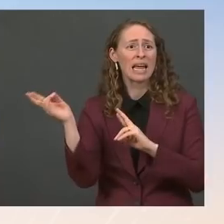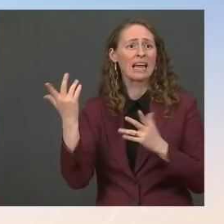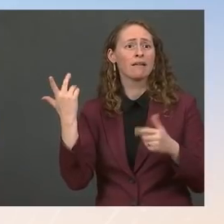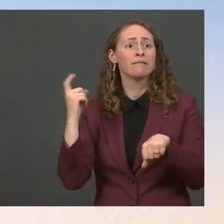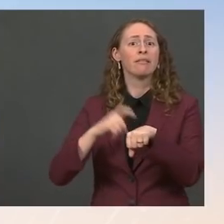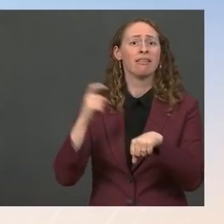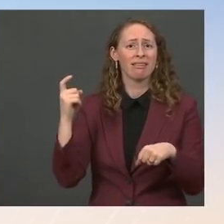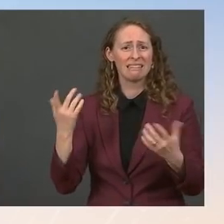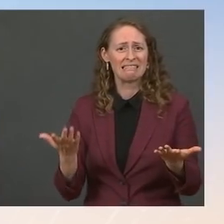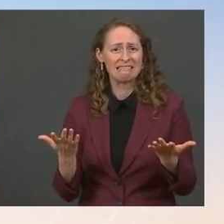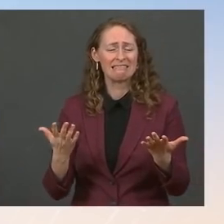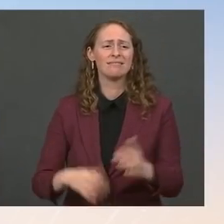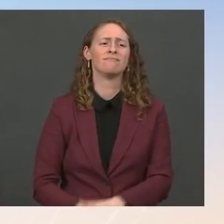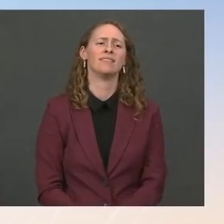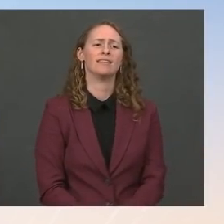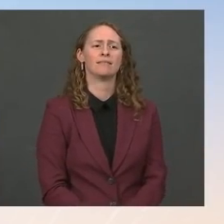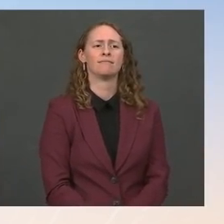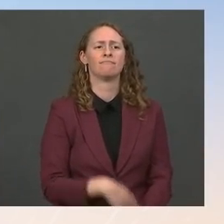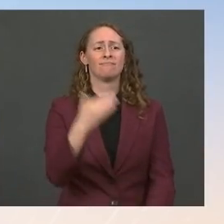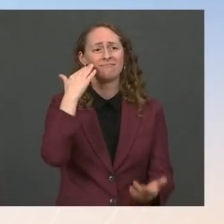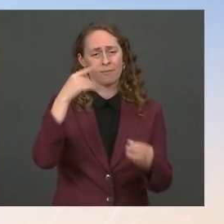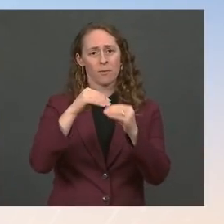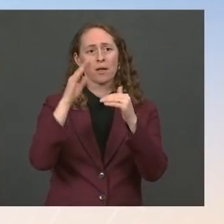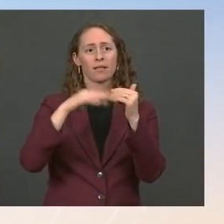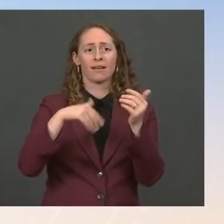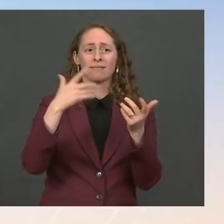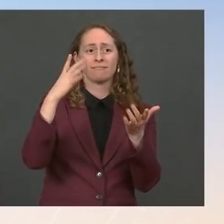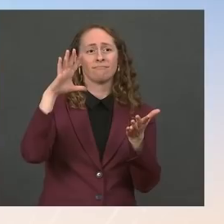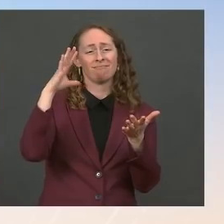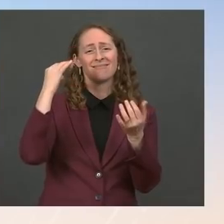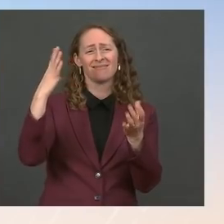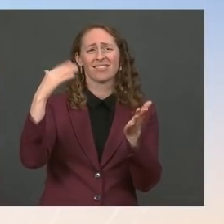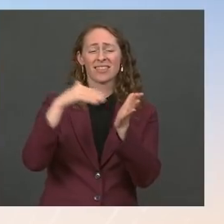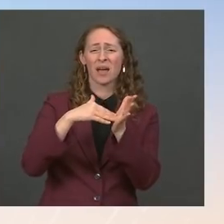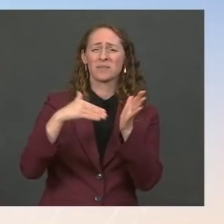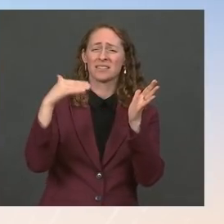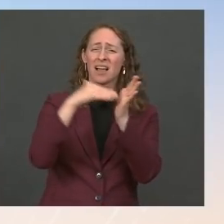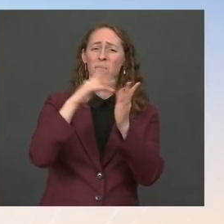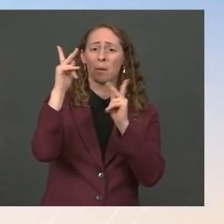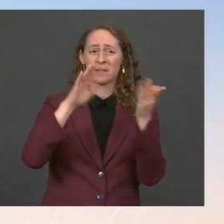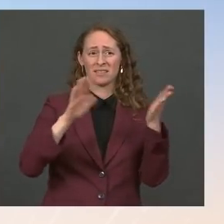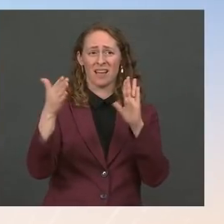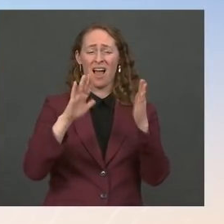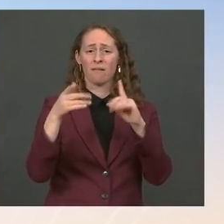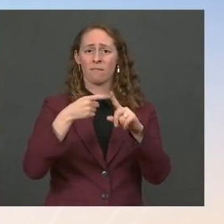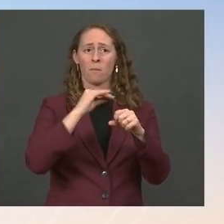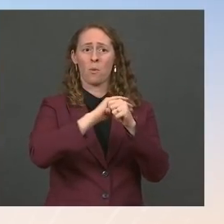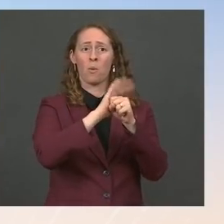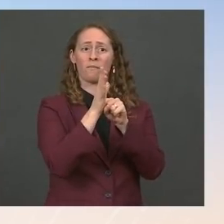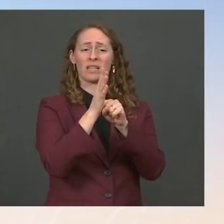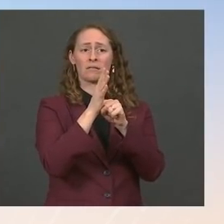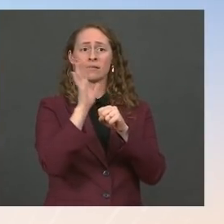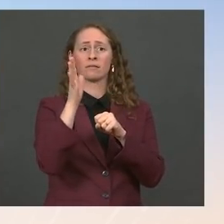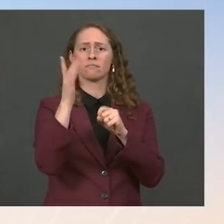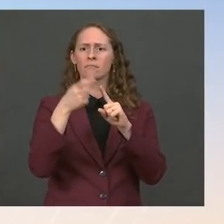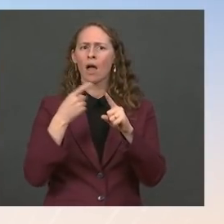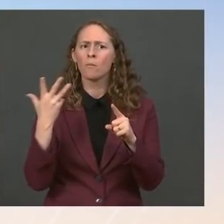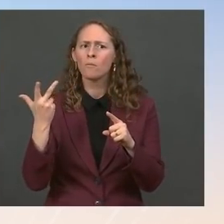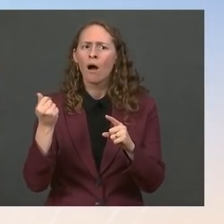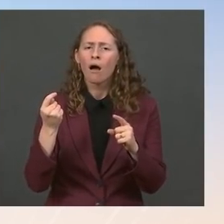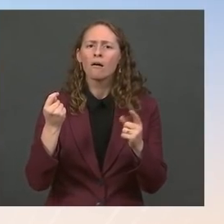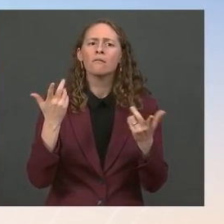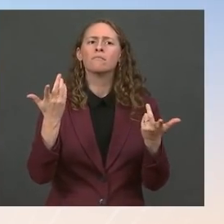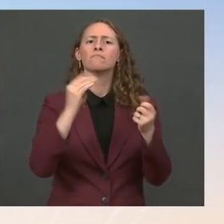more than 700,000 people have died of COVID. Again, it was the number one cause of death among police departments and police officers. It's something that we should